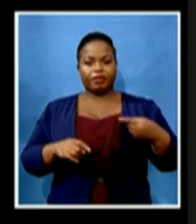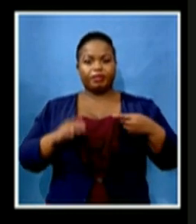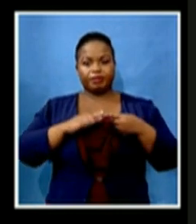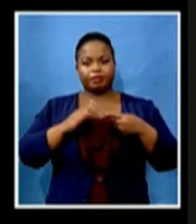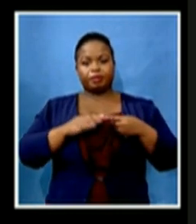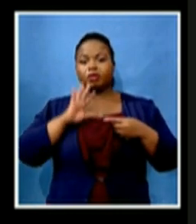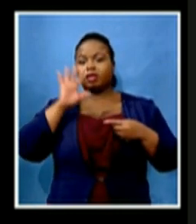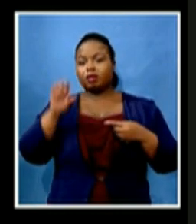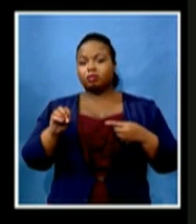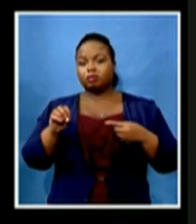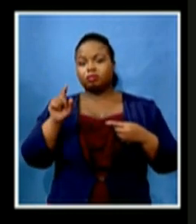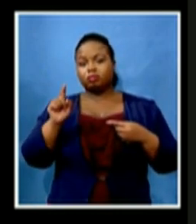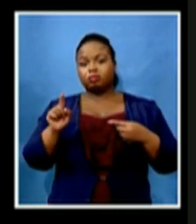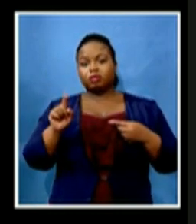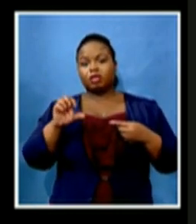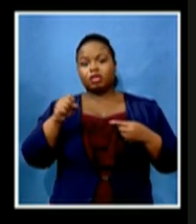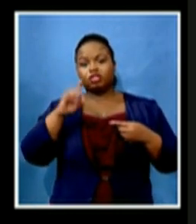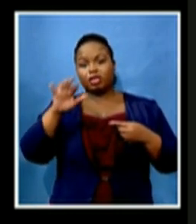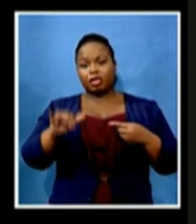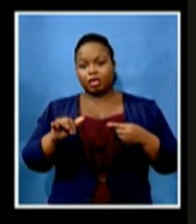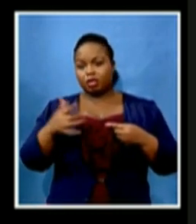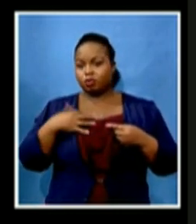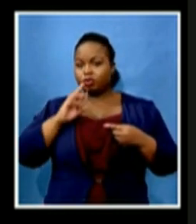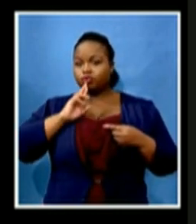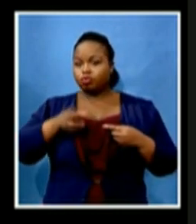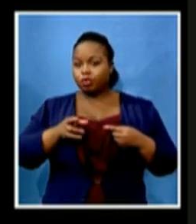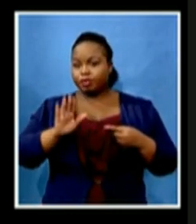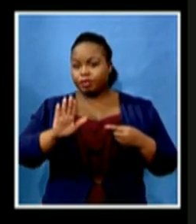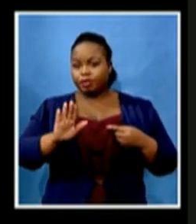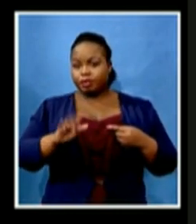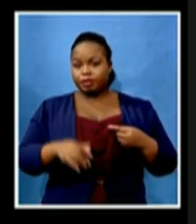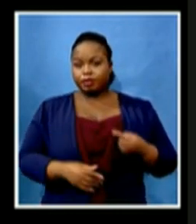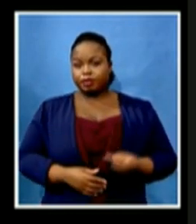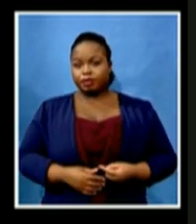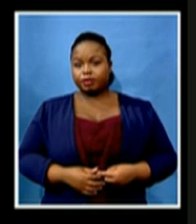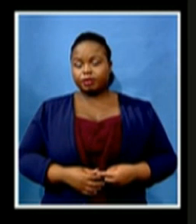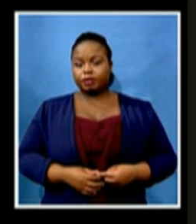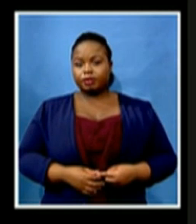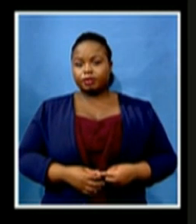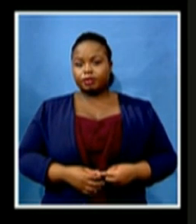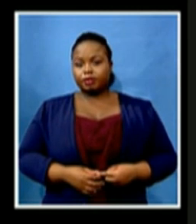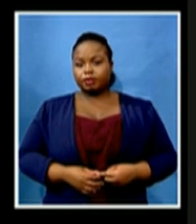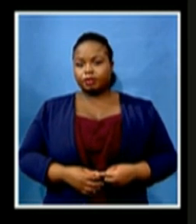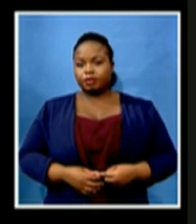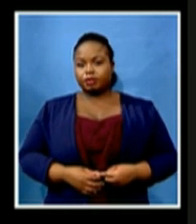there's any response to any questions that were posed by the media.